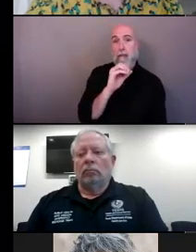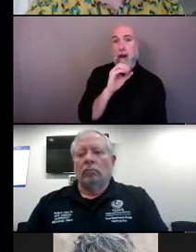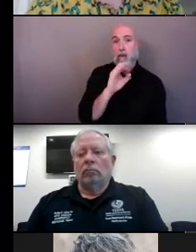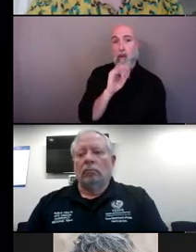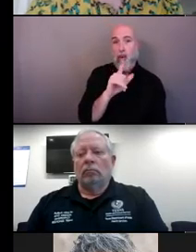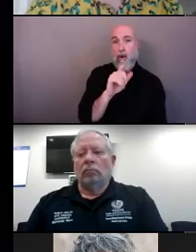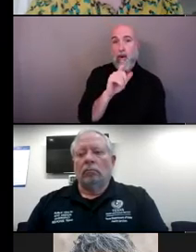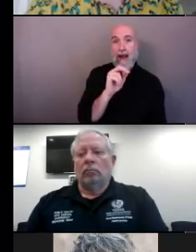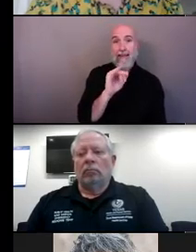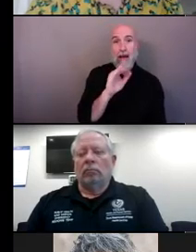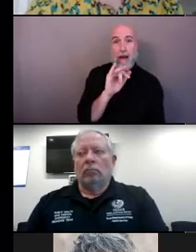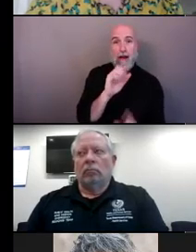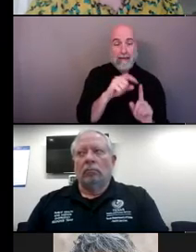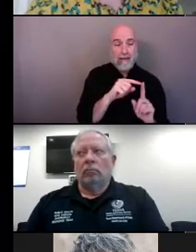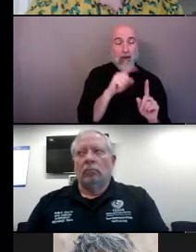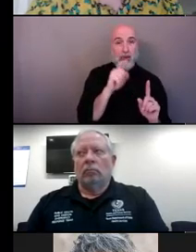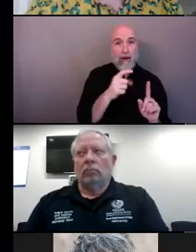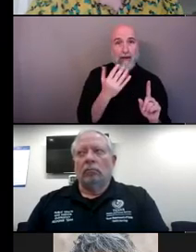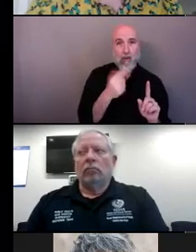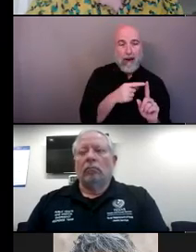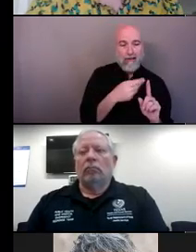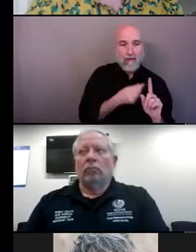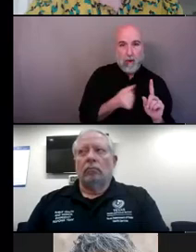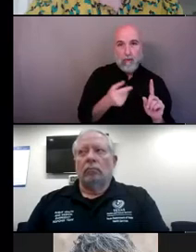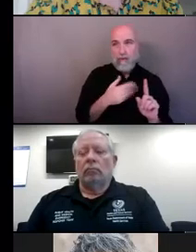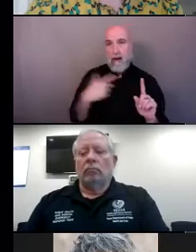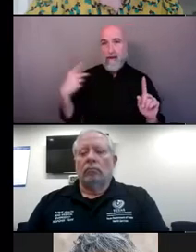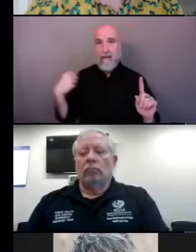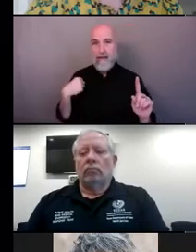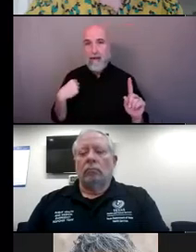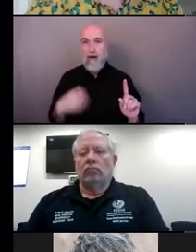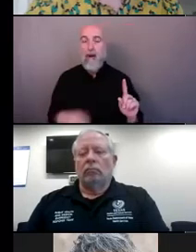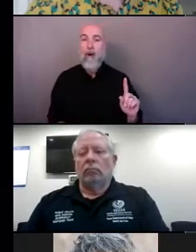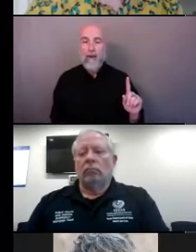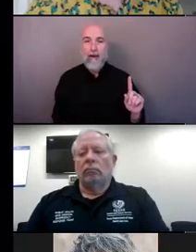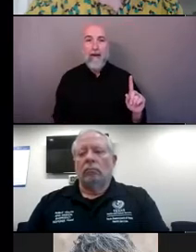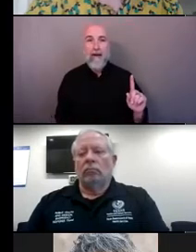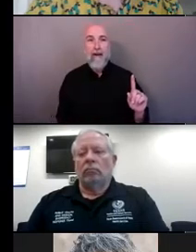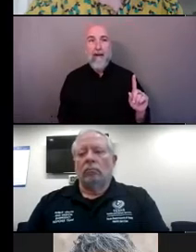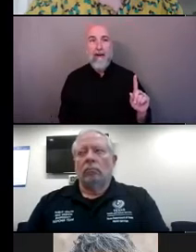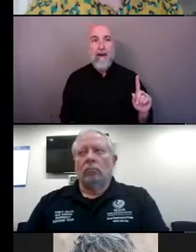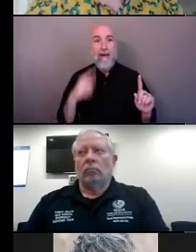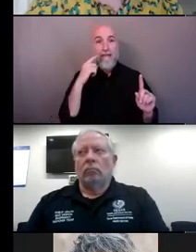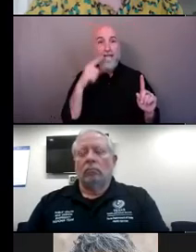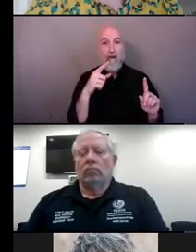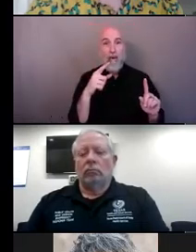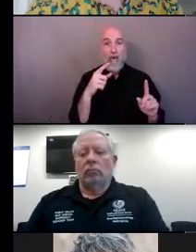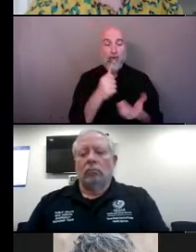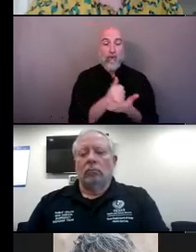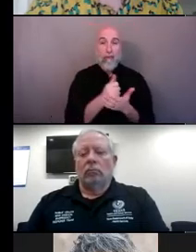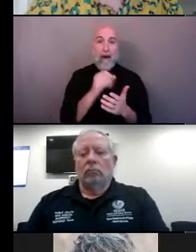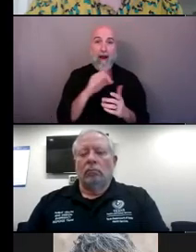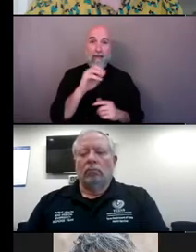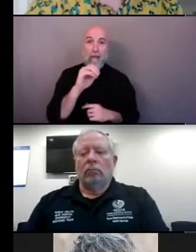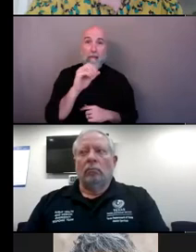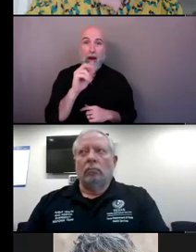wait before being vaccinated? Yeah, so in that, for the treatment of the monoclonal antibodies,